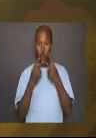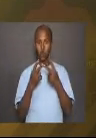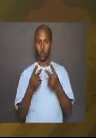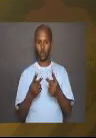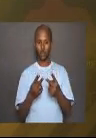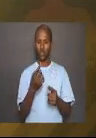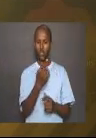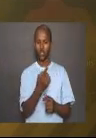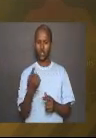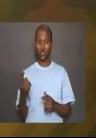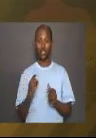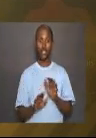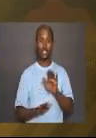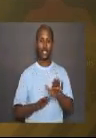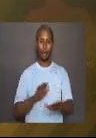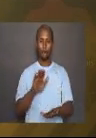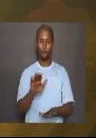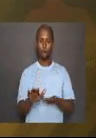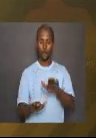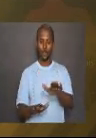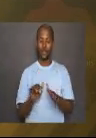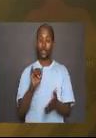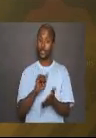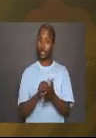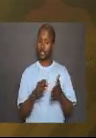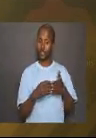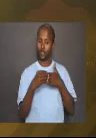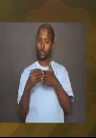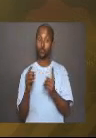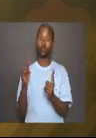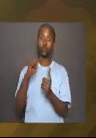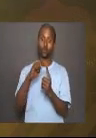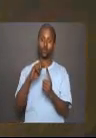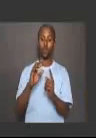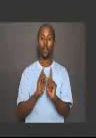at each step that will lead us to our answer.